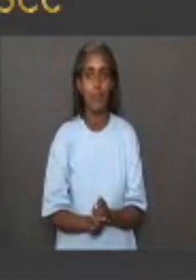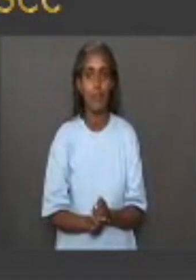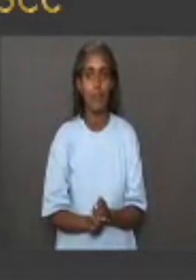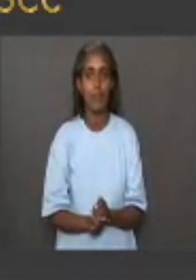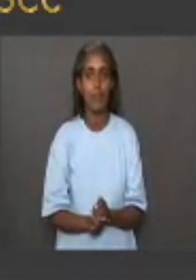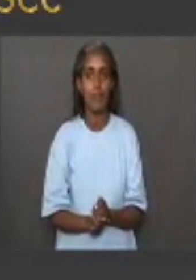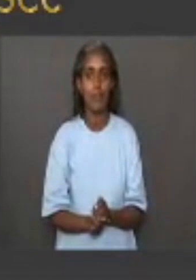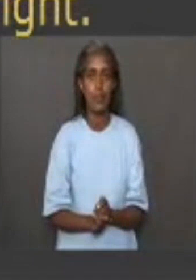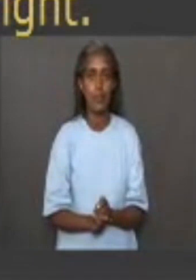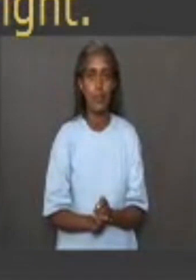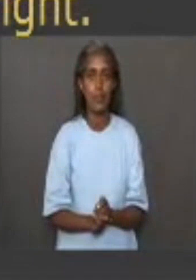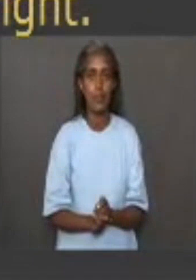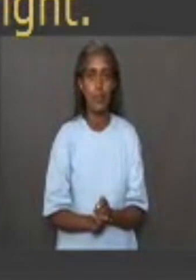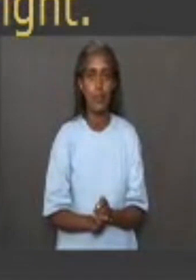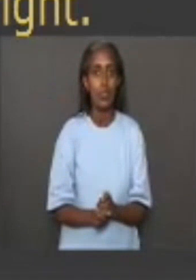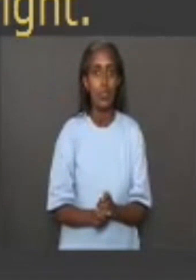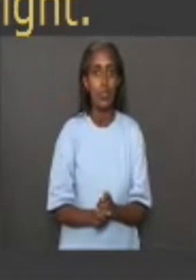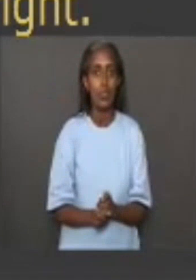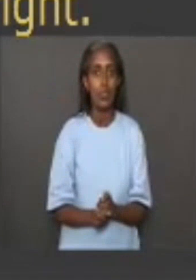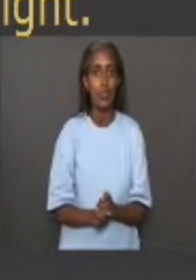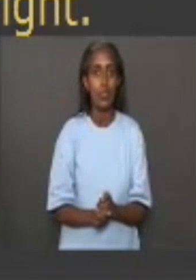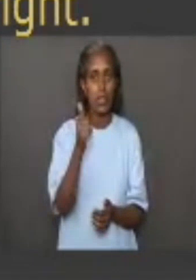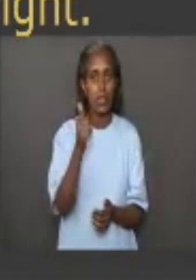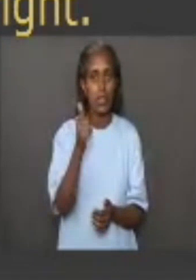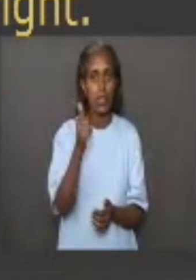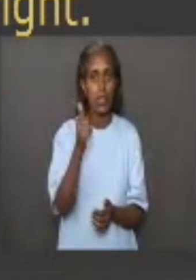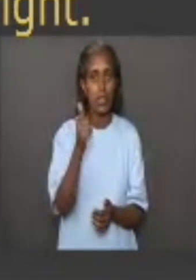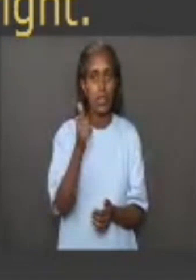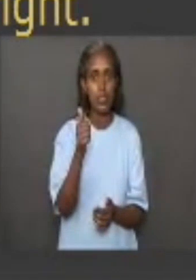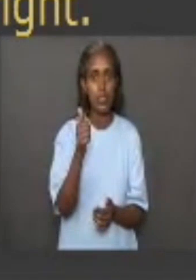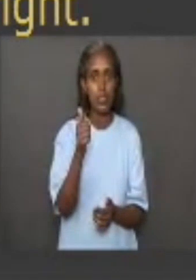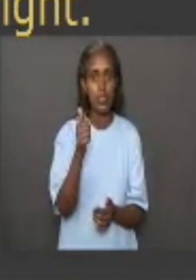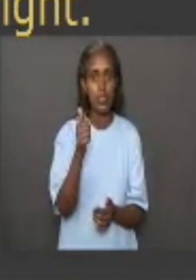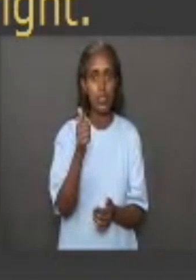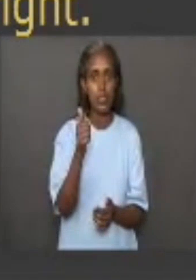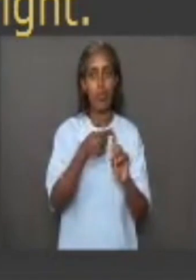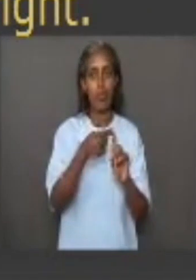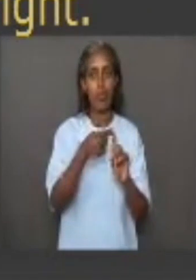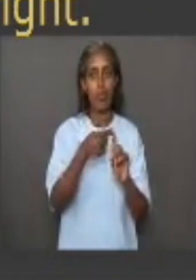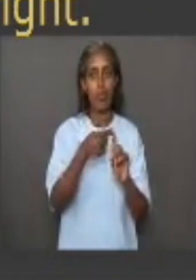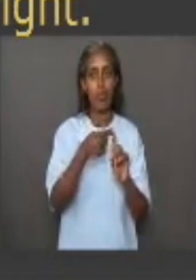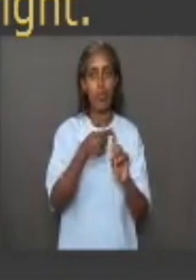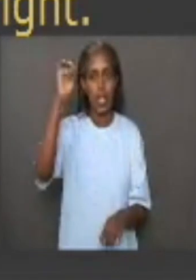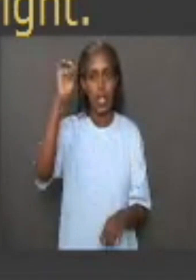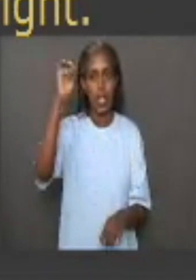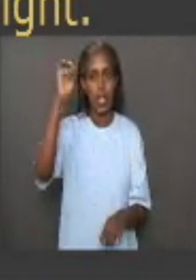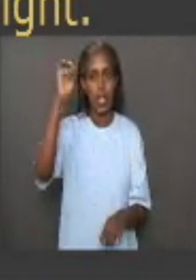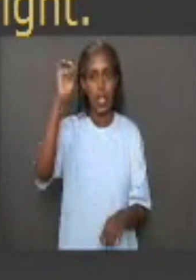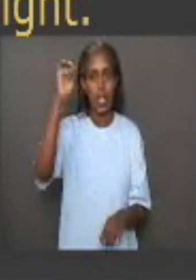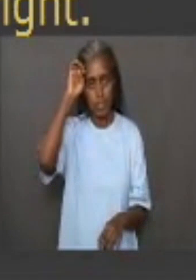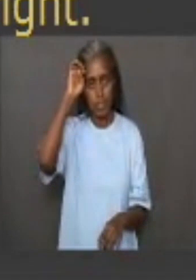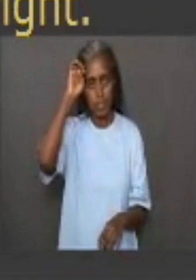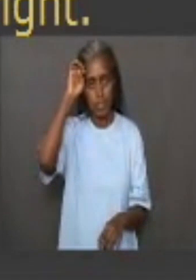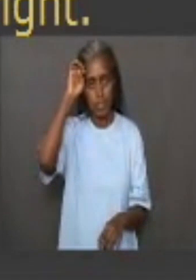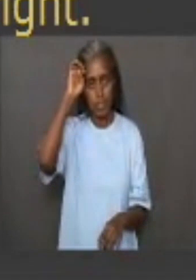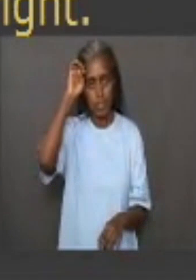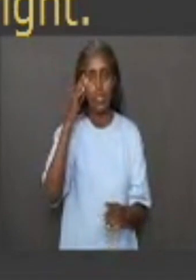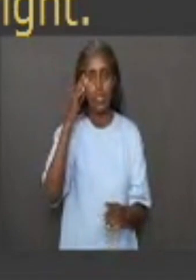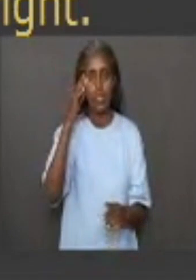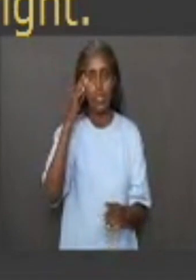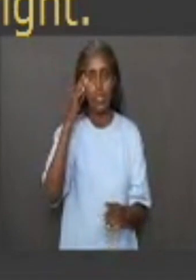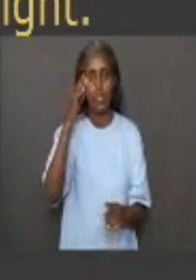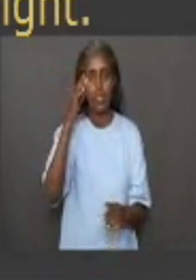A power of 10 with a positive exponent, such as